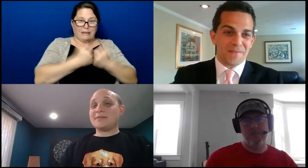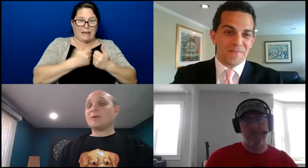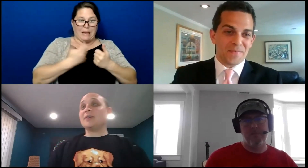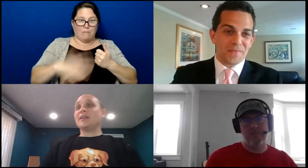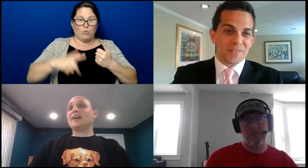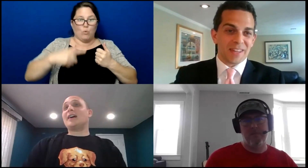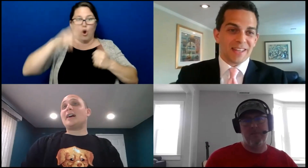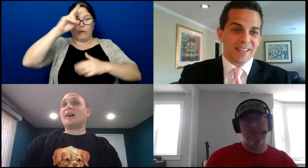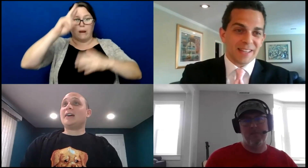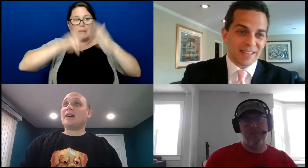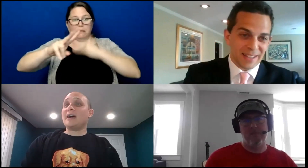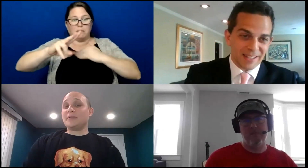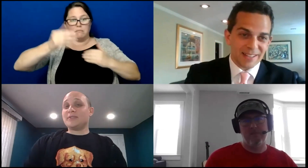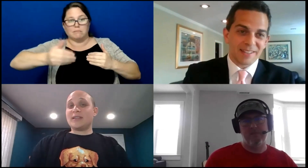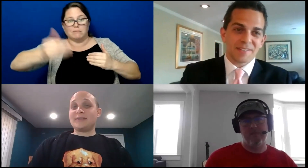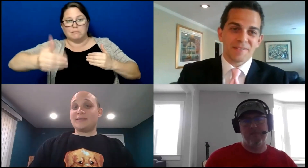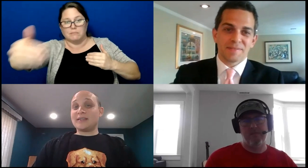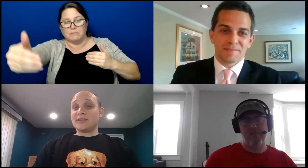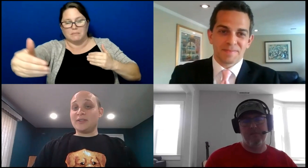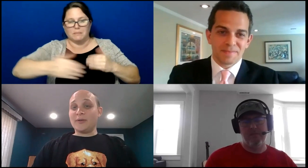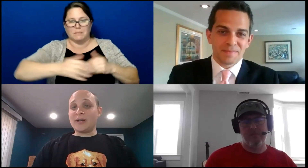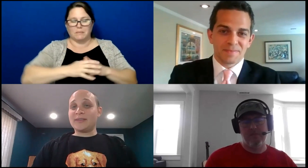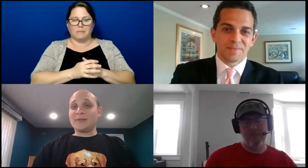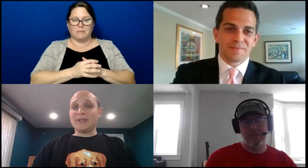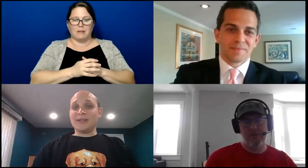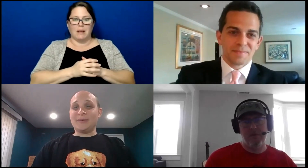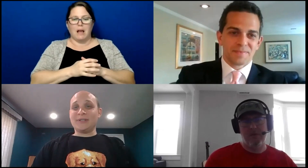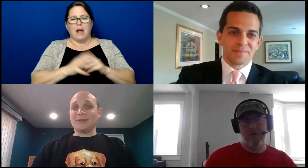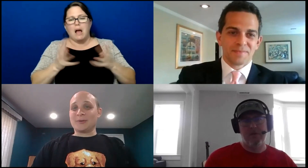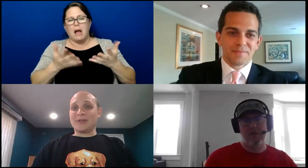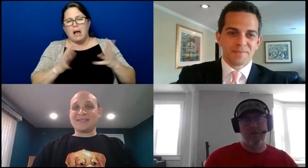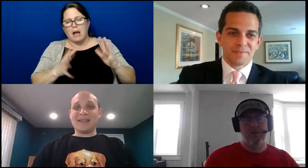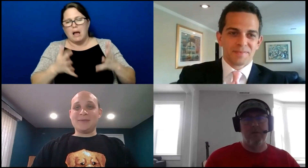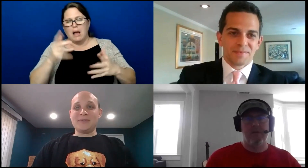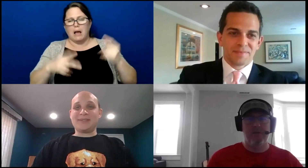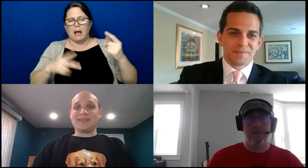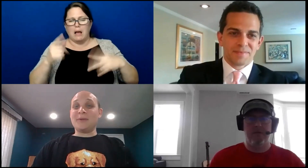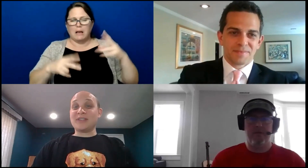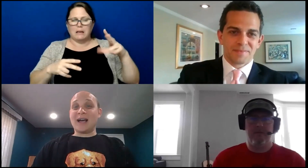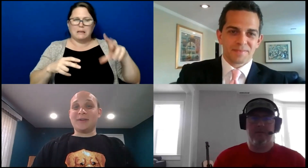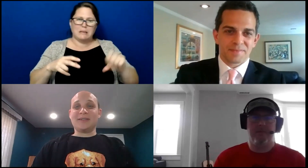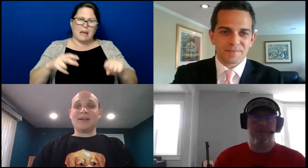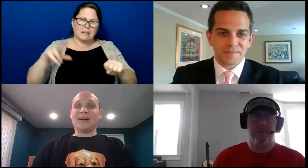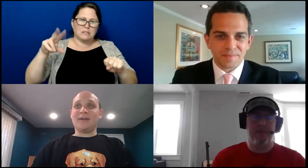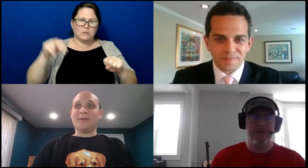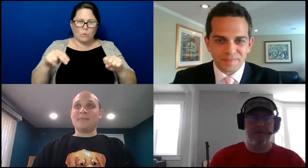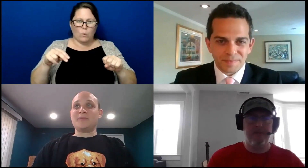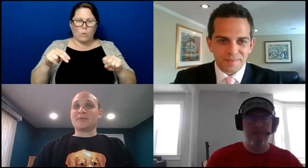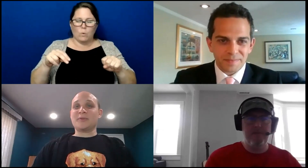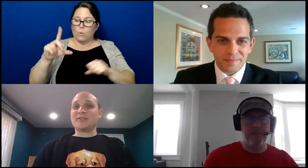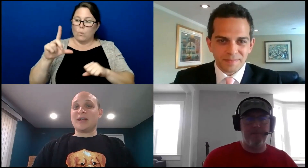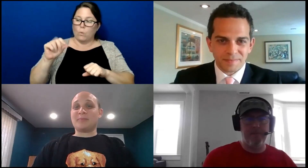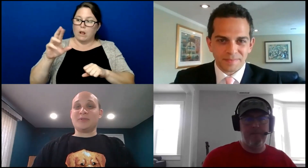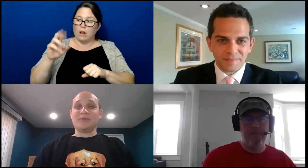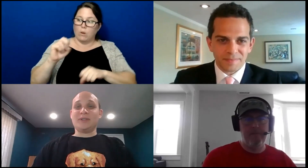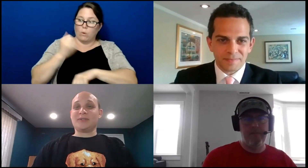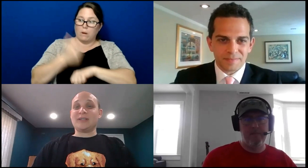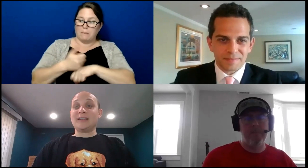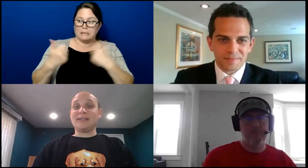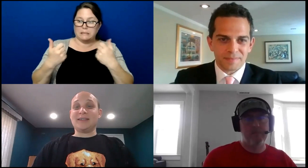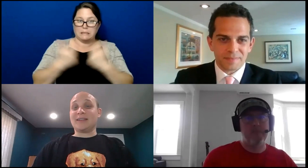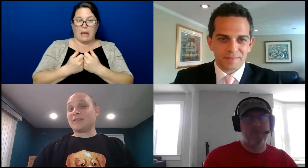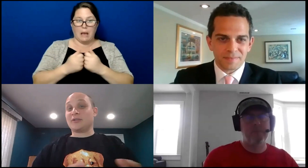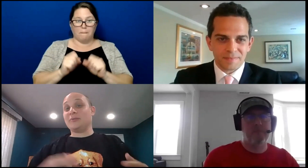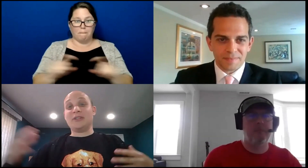lore-based game? Well, I would say yes and no. I think when a lore-based game comes out, there's always the opportunity